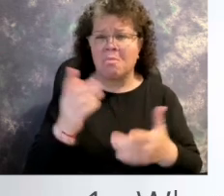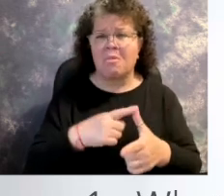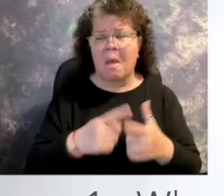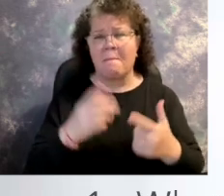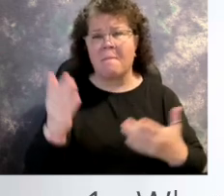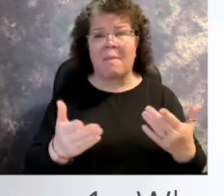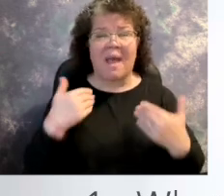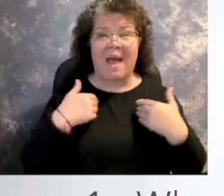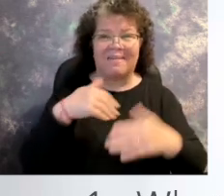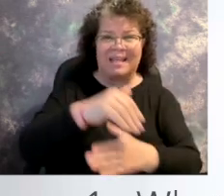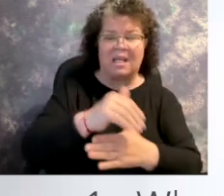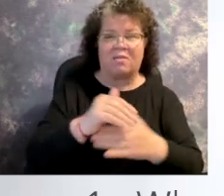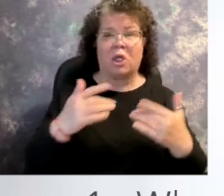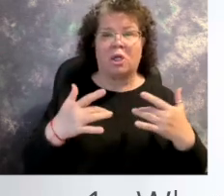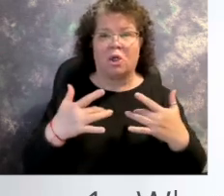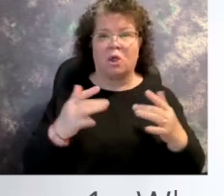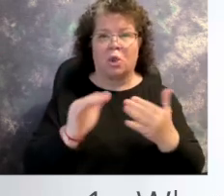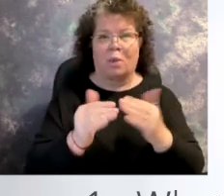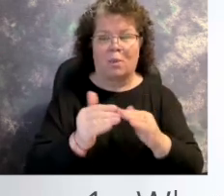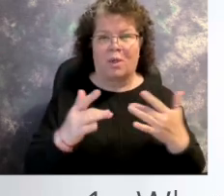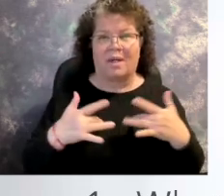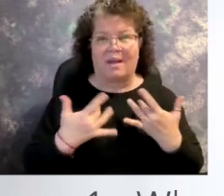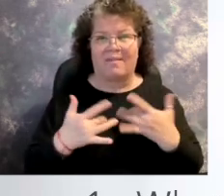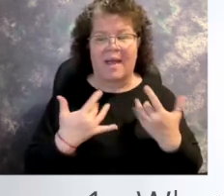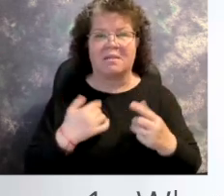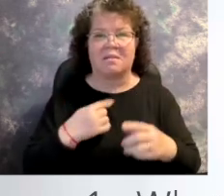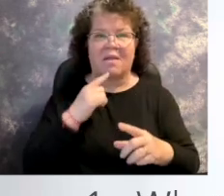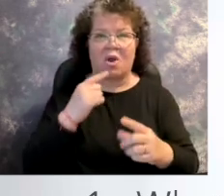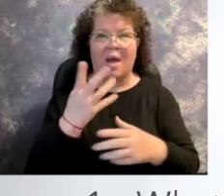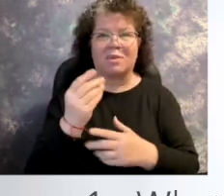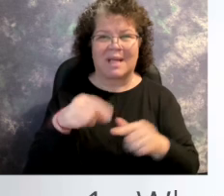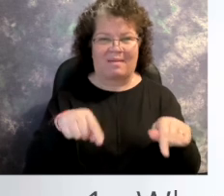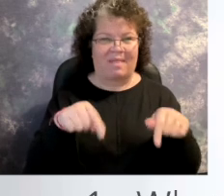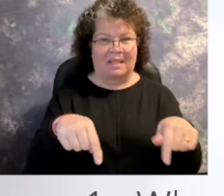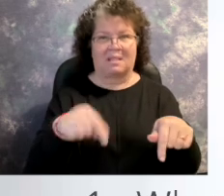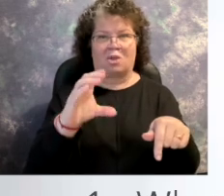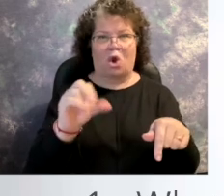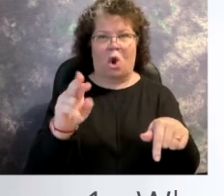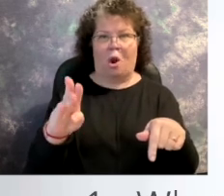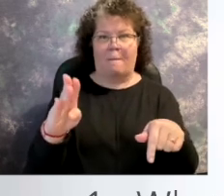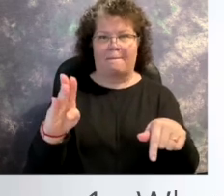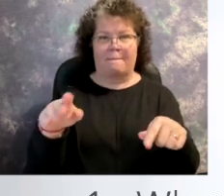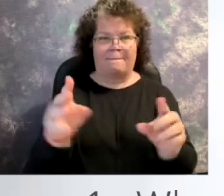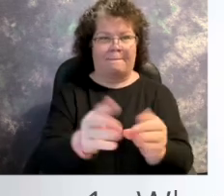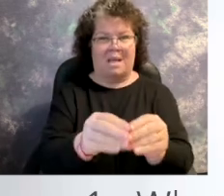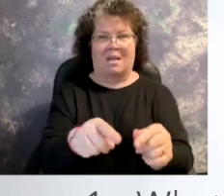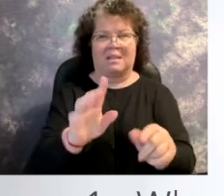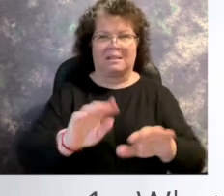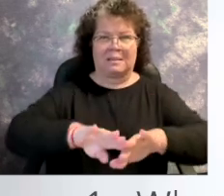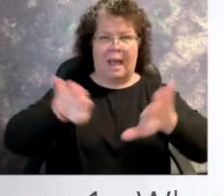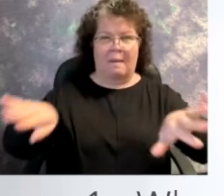sort of these evening community events. If there are certain ones outside of this CARB one that we're holding, we would definitely love to, get